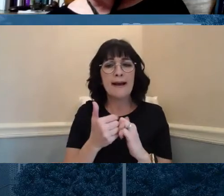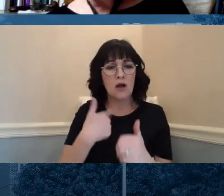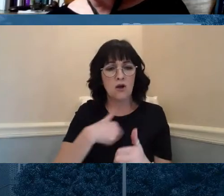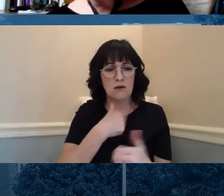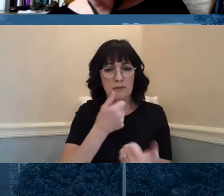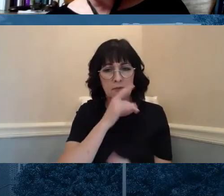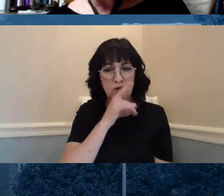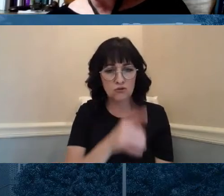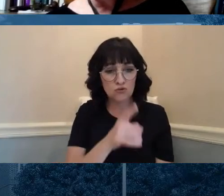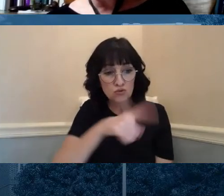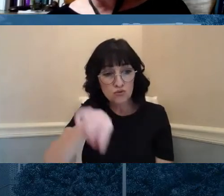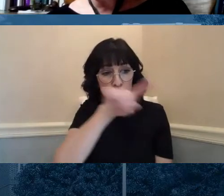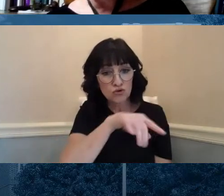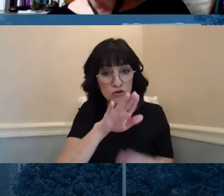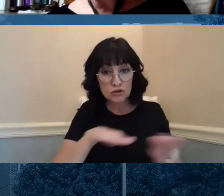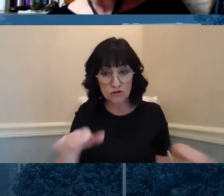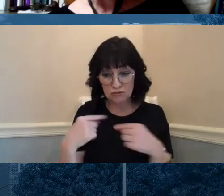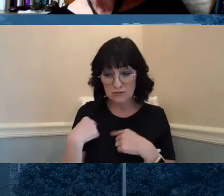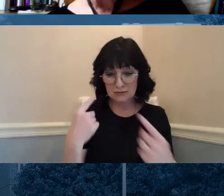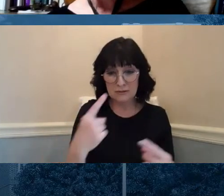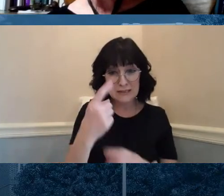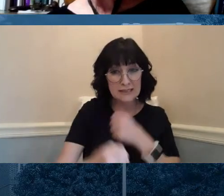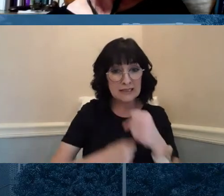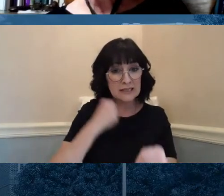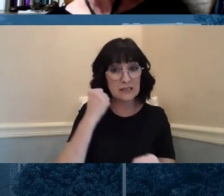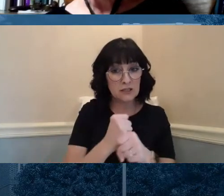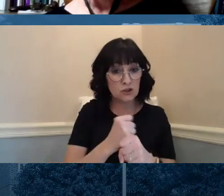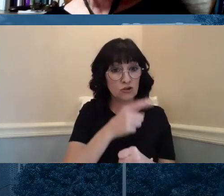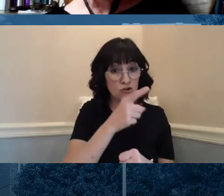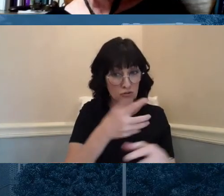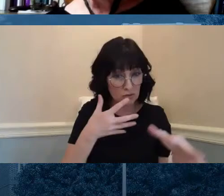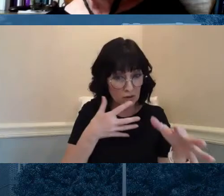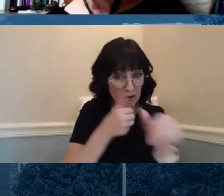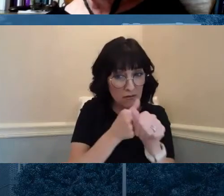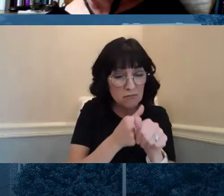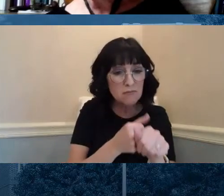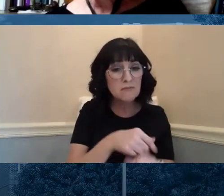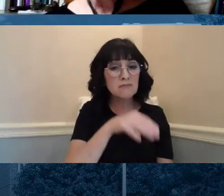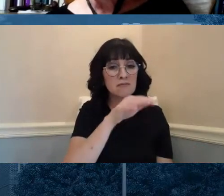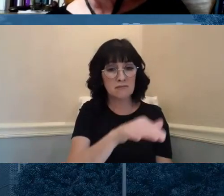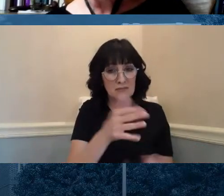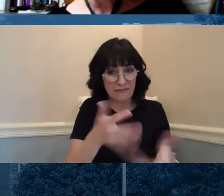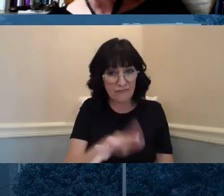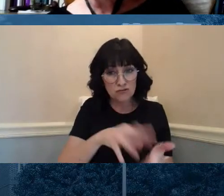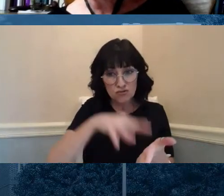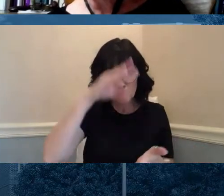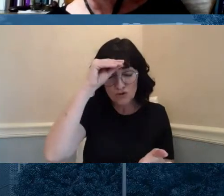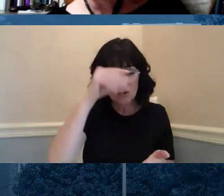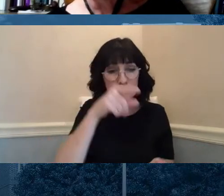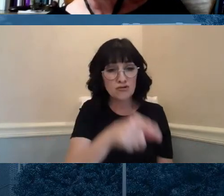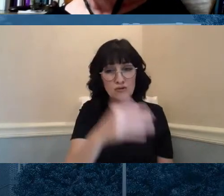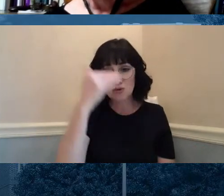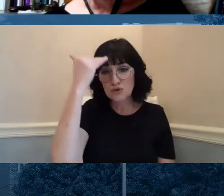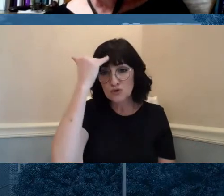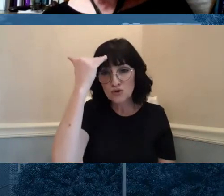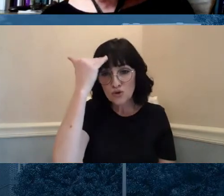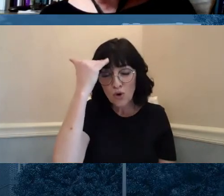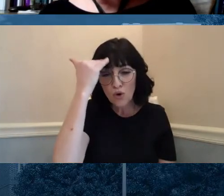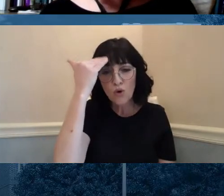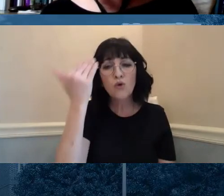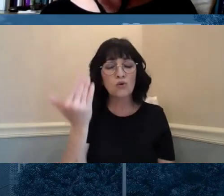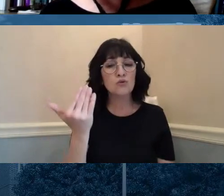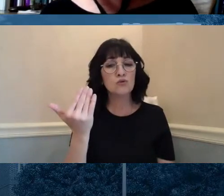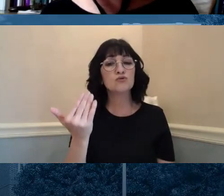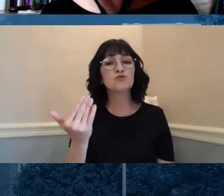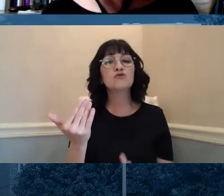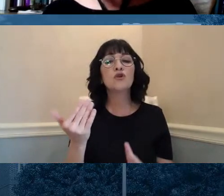the preparation of our teachers to use materials that we consider to be high quality instructional materials. And this isn't